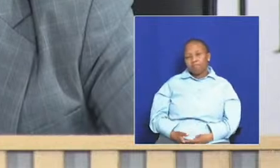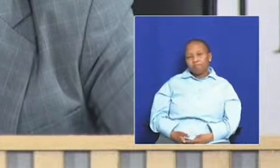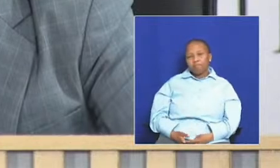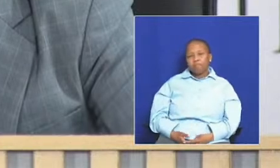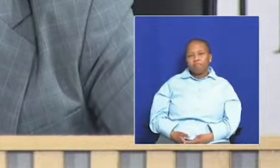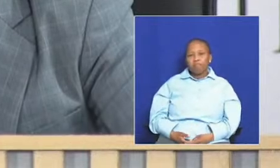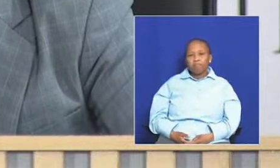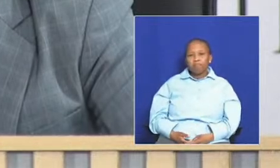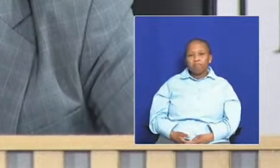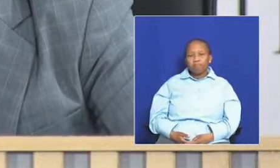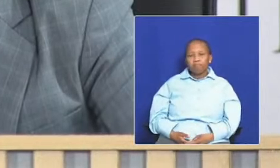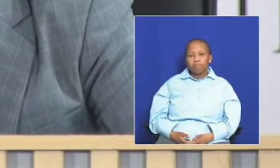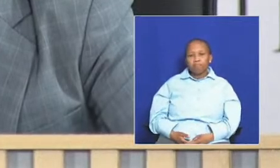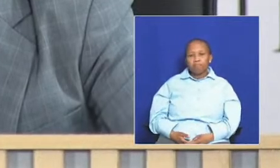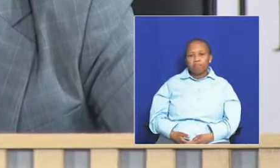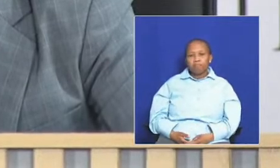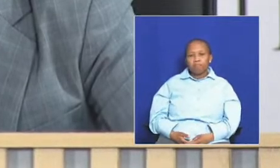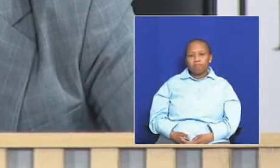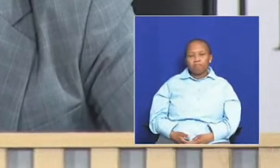credit,